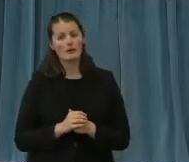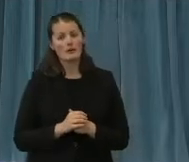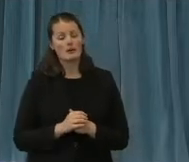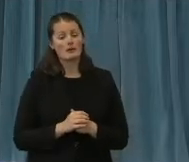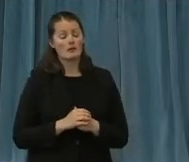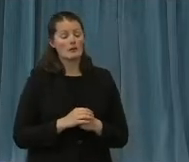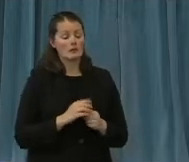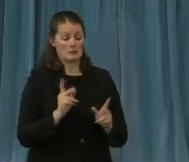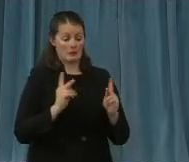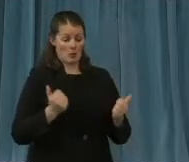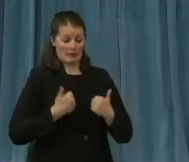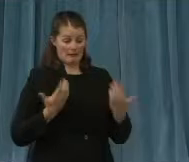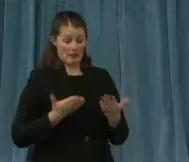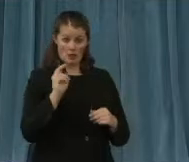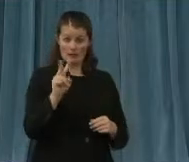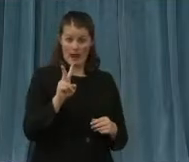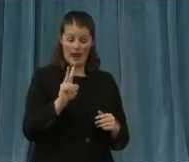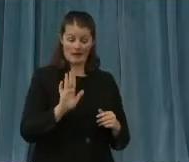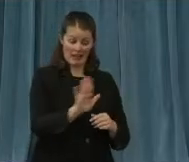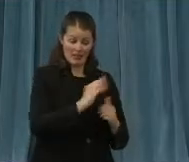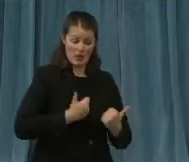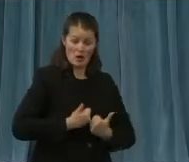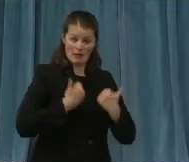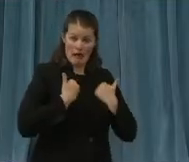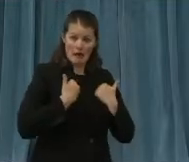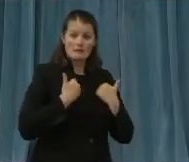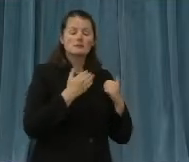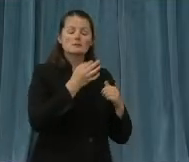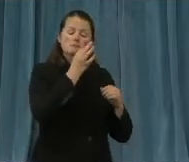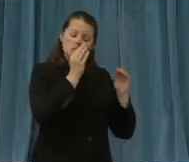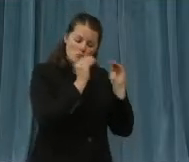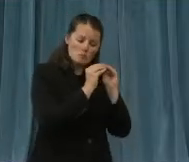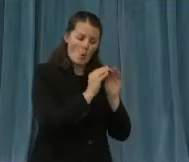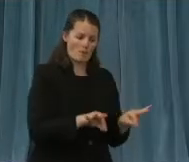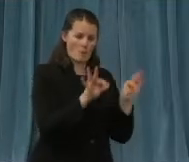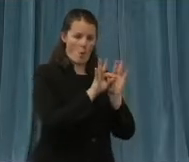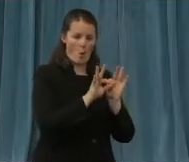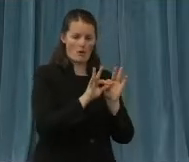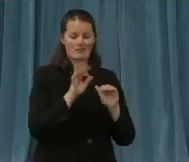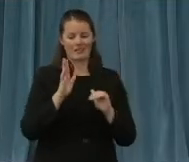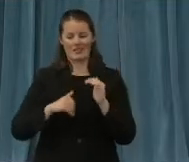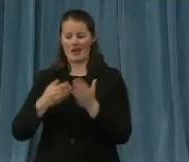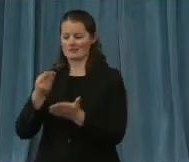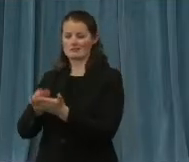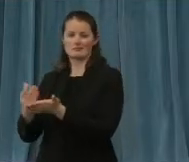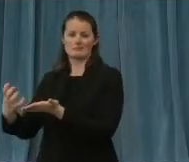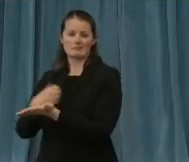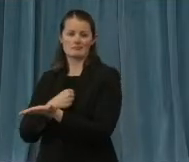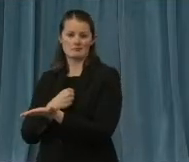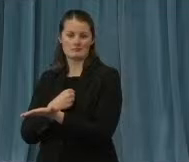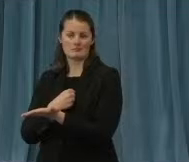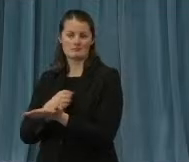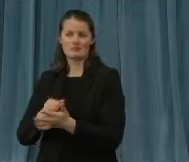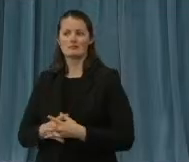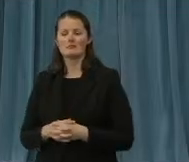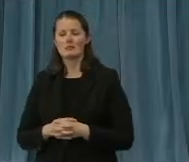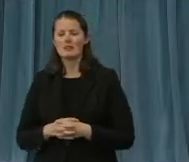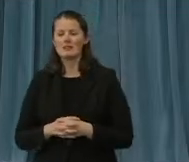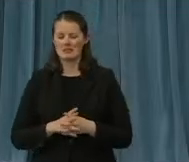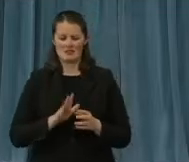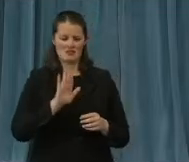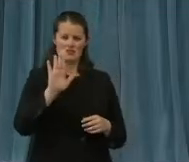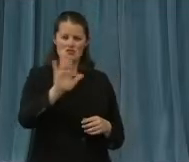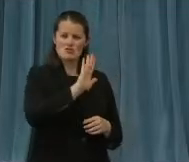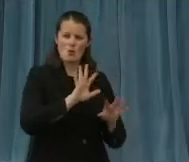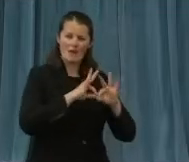profit. That remains true today. But I also understand what the cost has been to our state, your families,